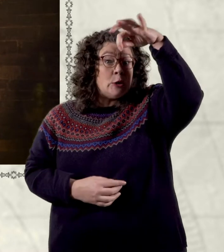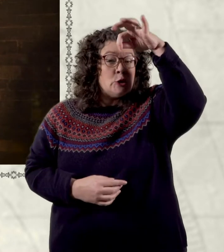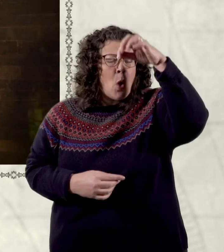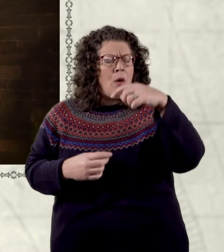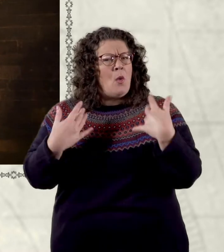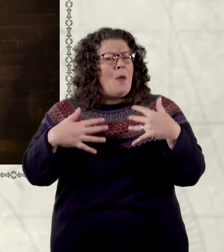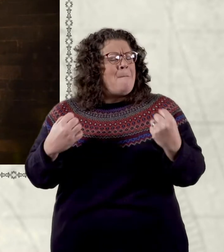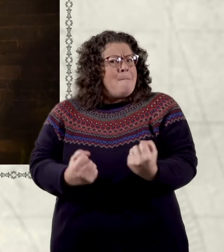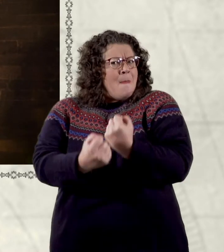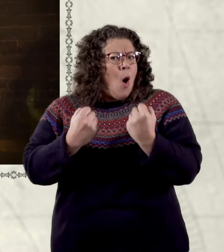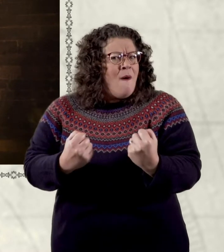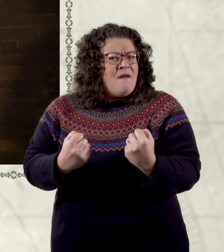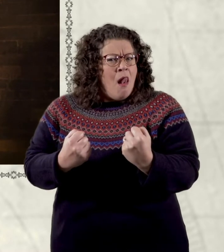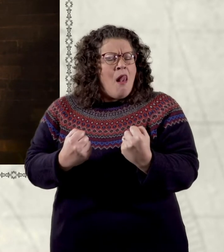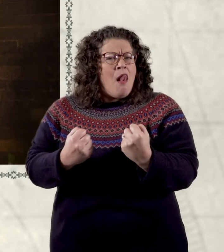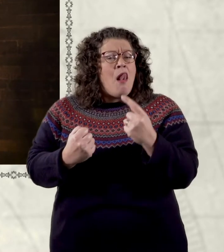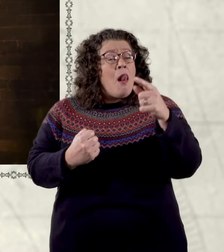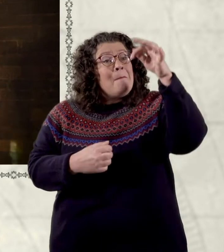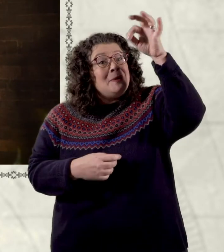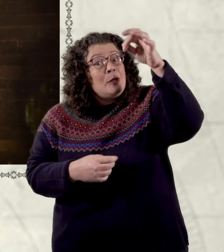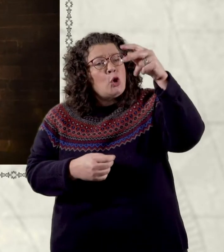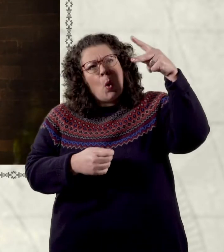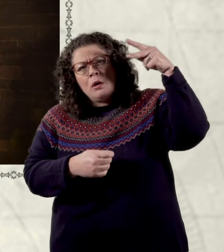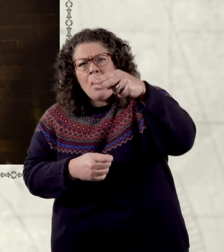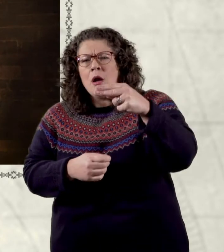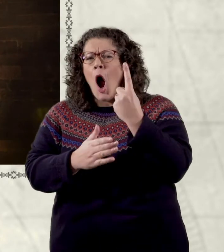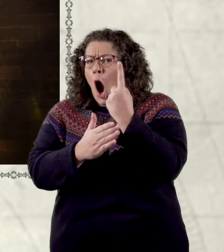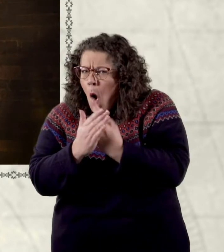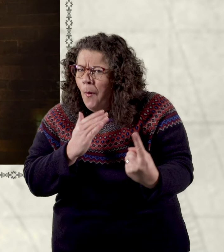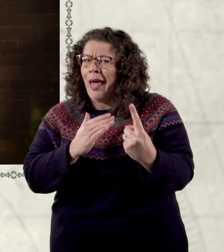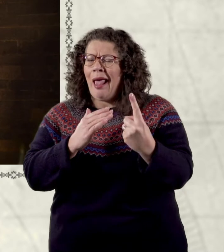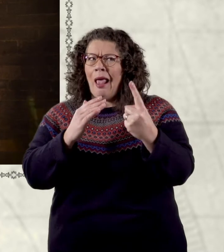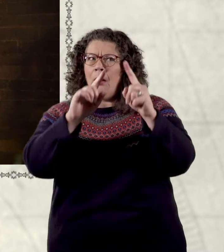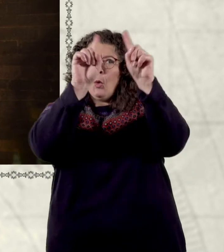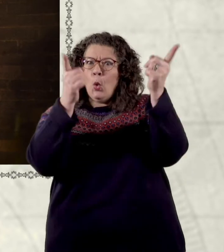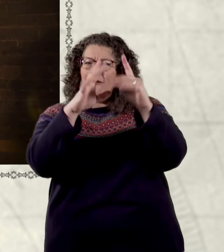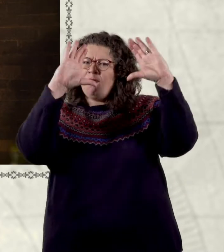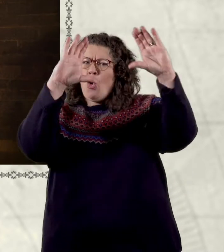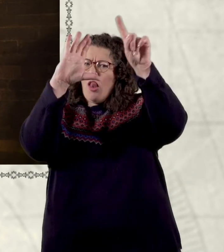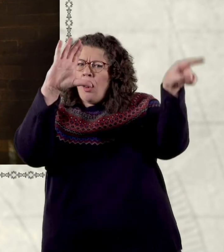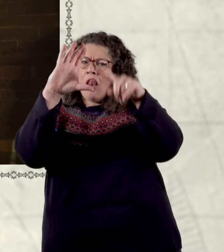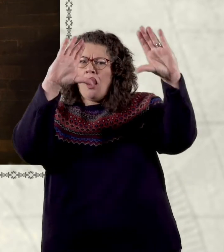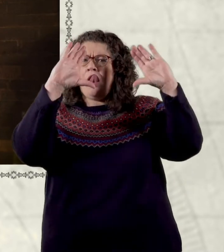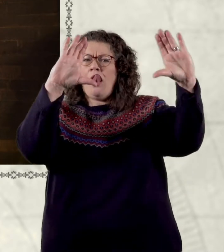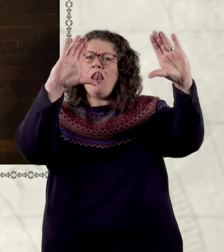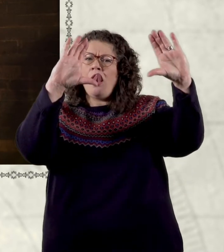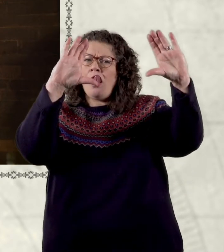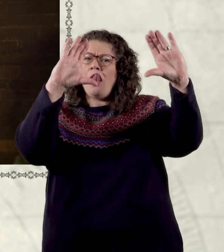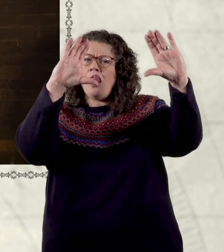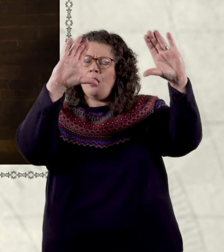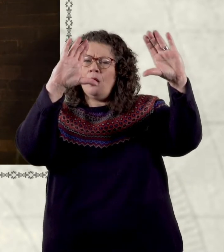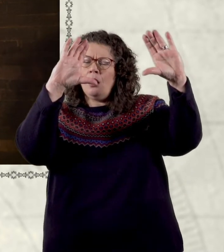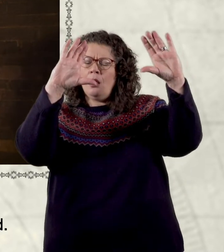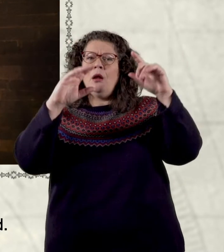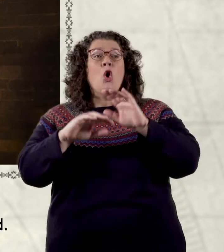mistletoe was the most powerful, but it could only be cut down in a full